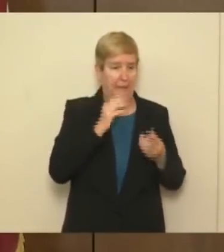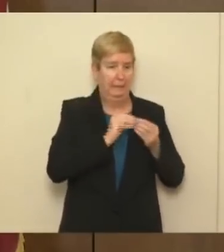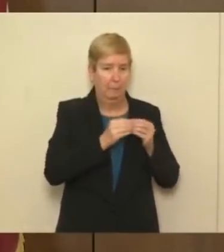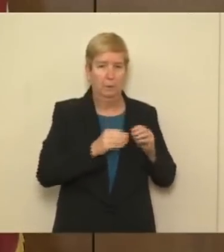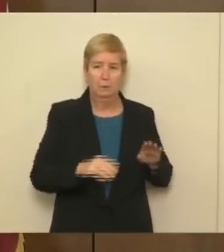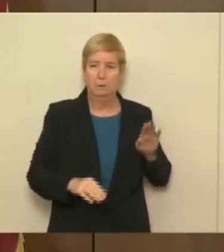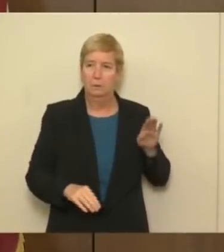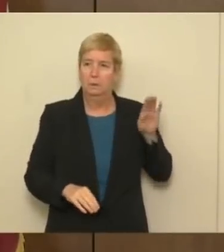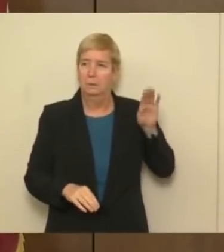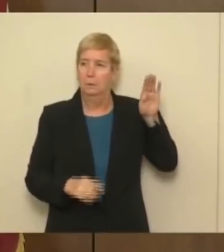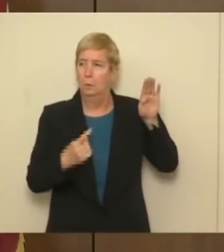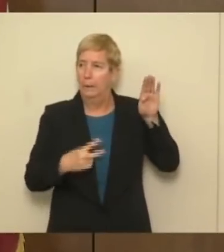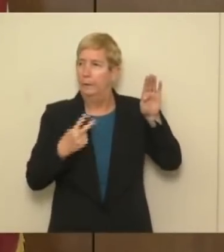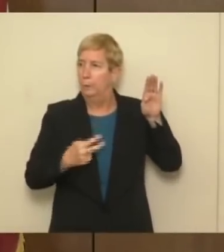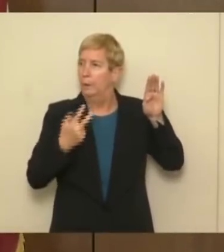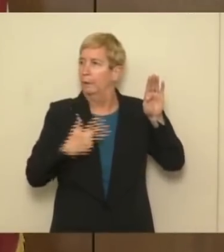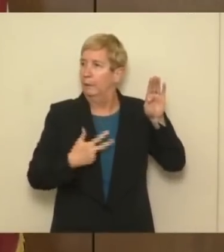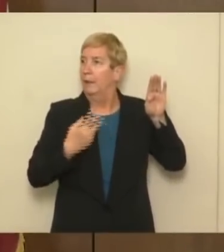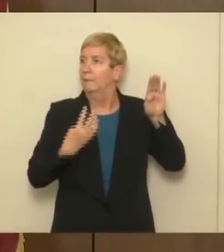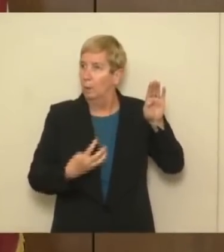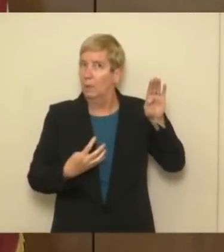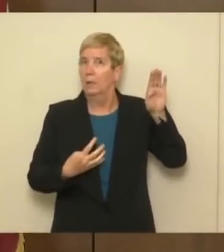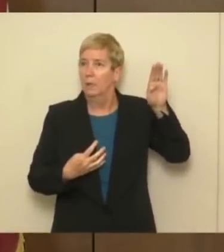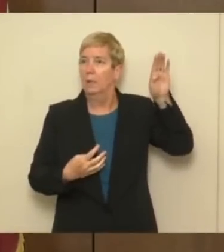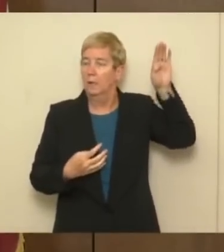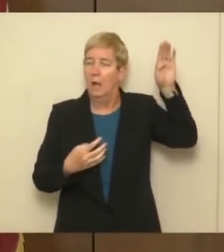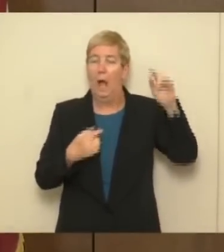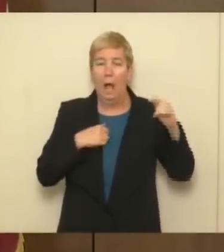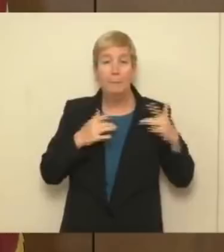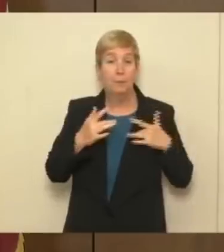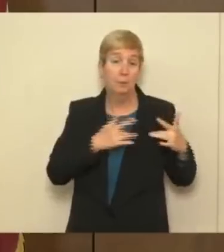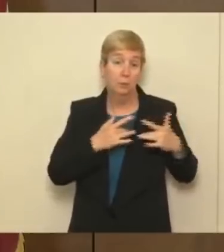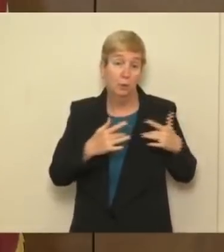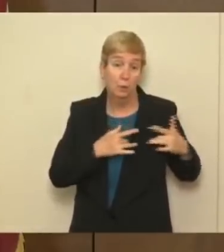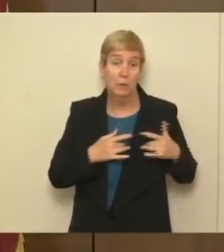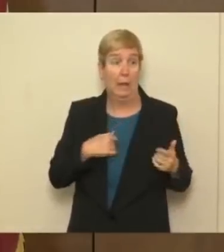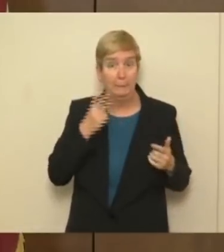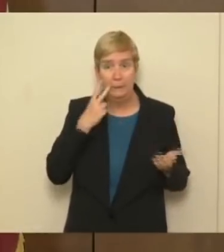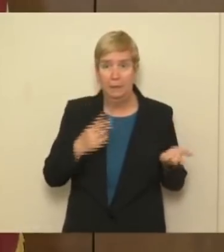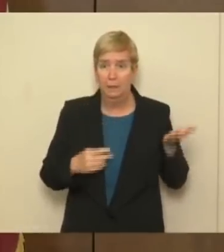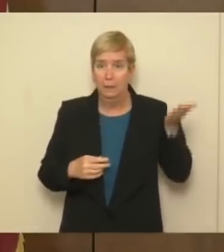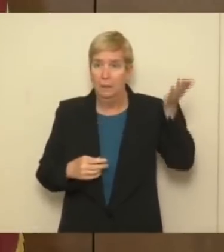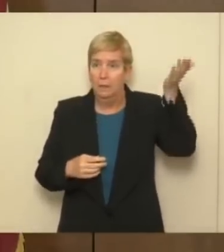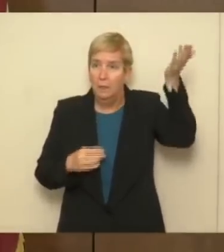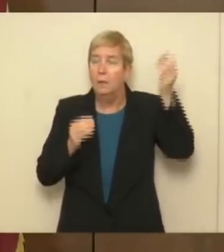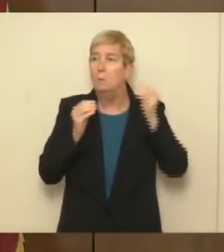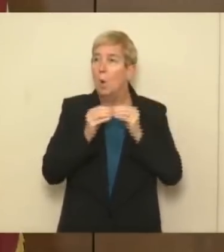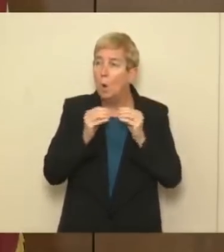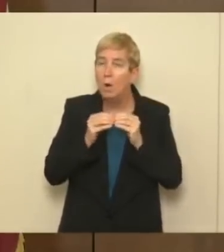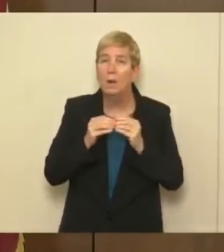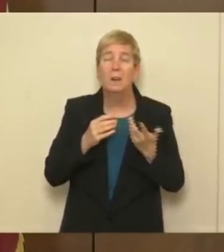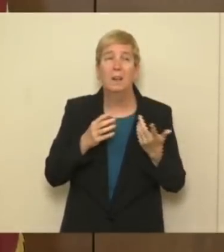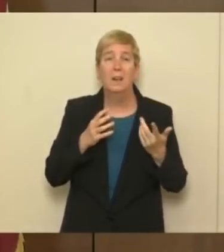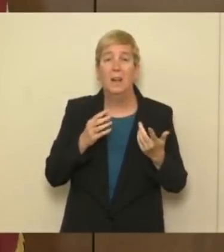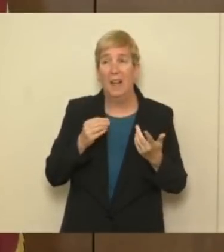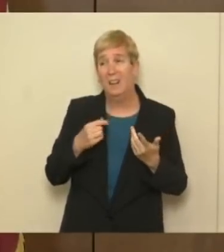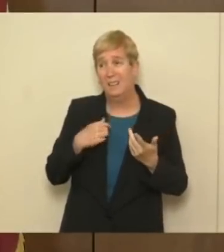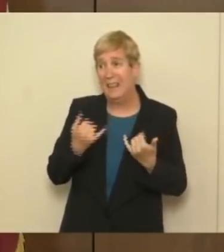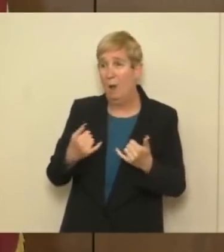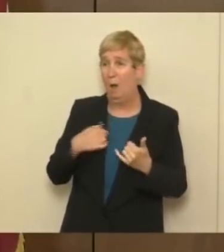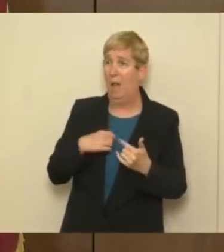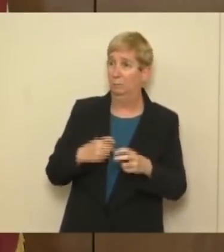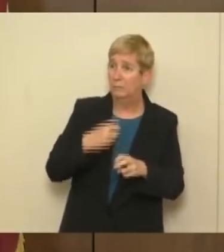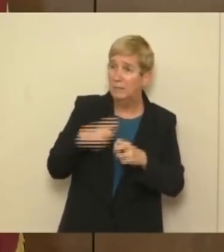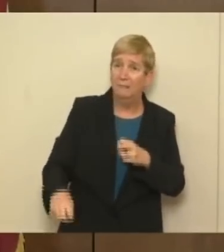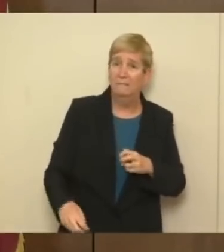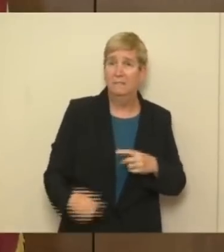When I'm concerned about that rate of infection, it's going up. When I have really tough questions, and they're fair, about what's